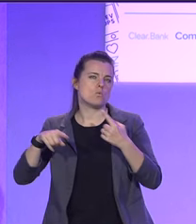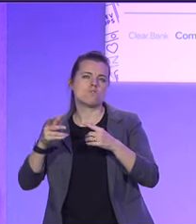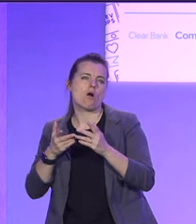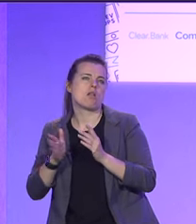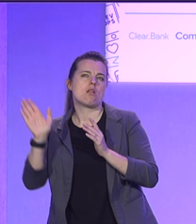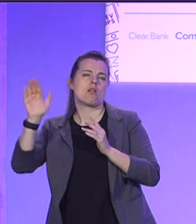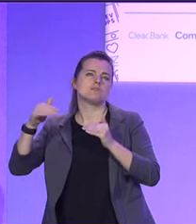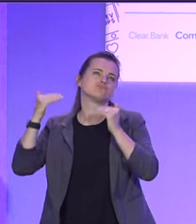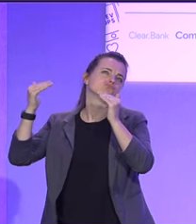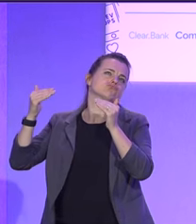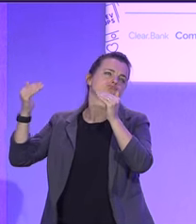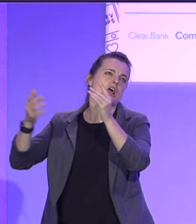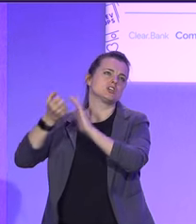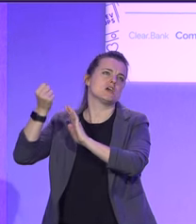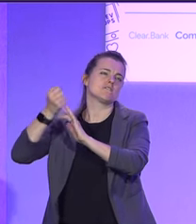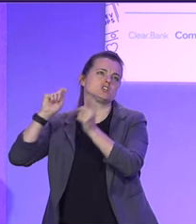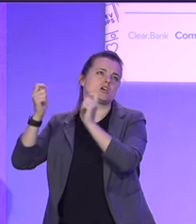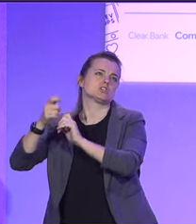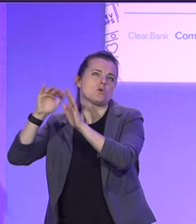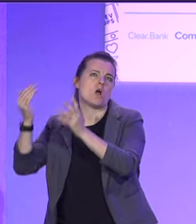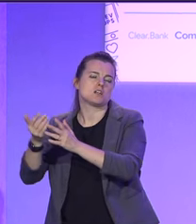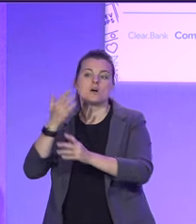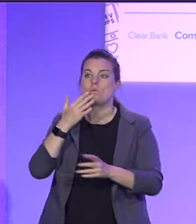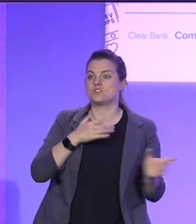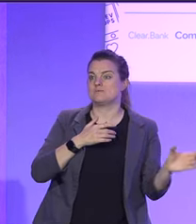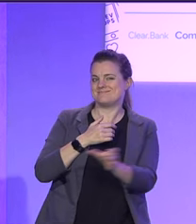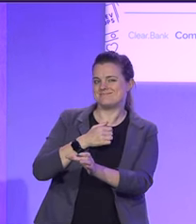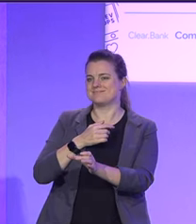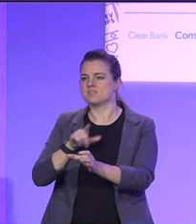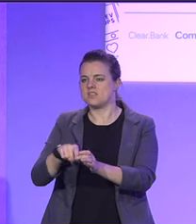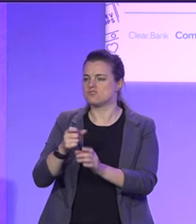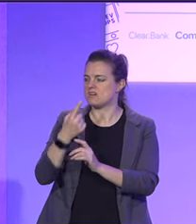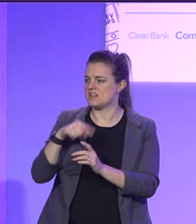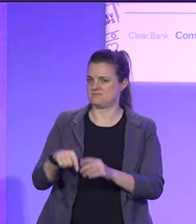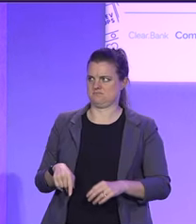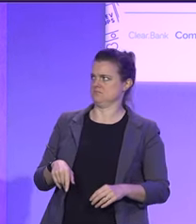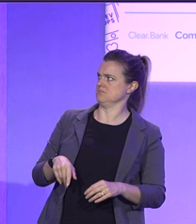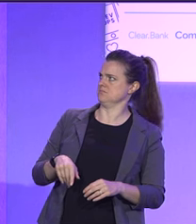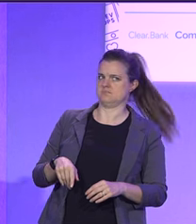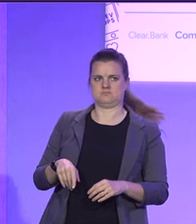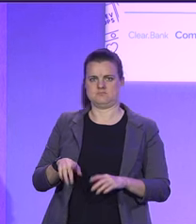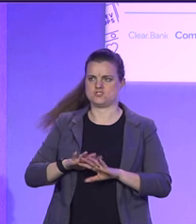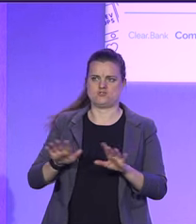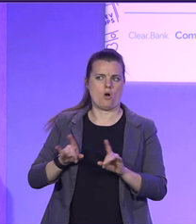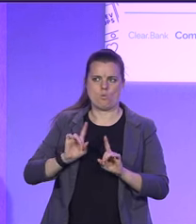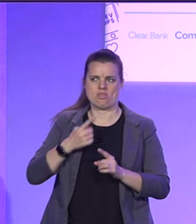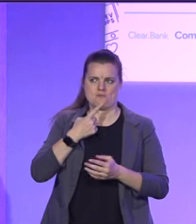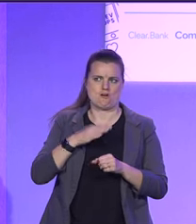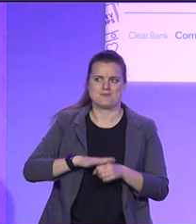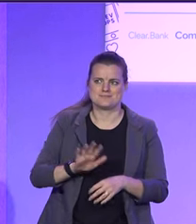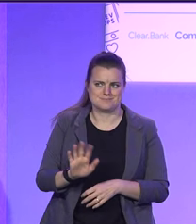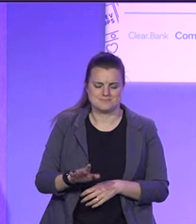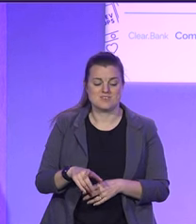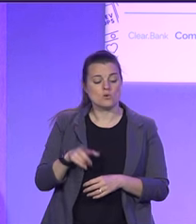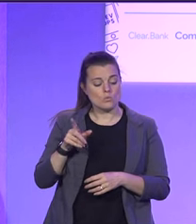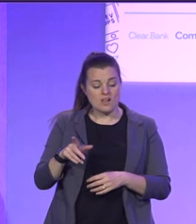company? This is not what I signed up for. Well, the community, being part of the community, you can actually find out what it's actually like to work at a